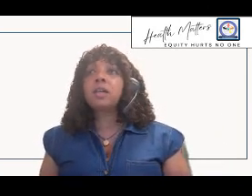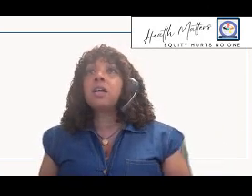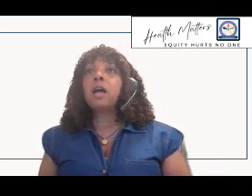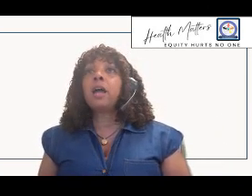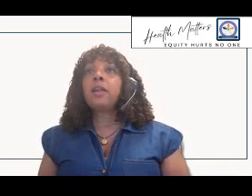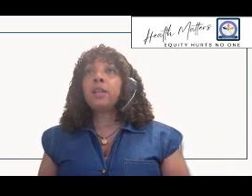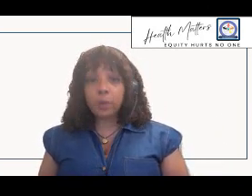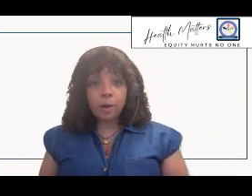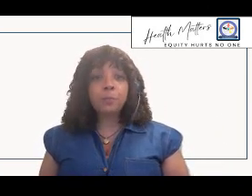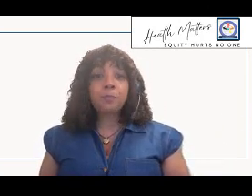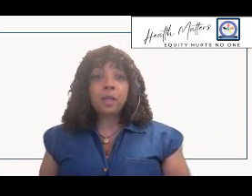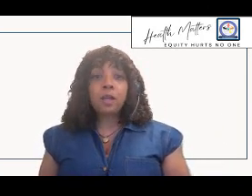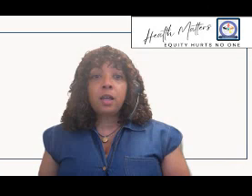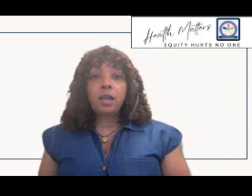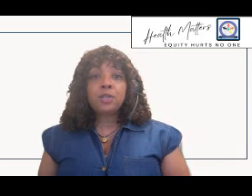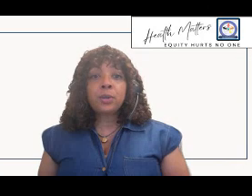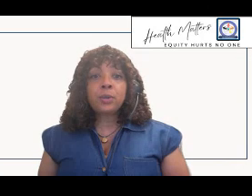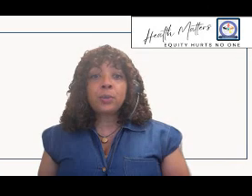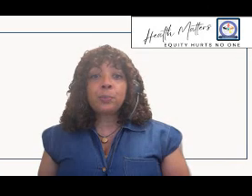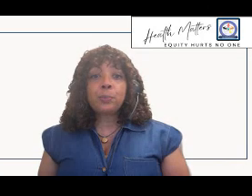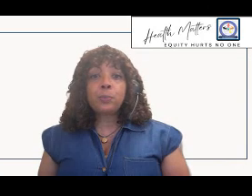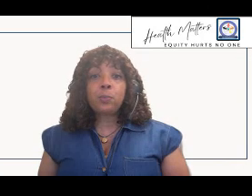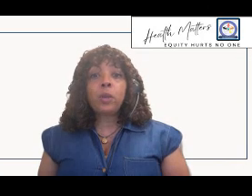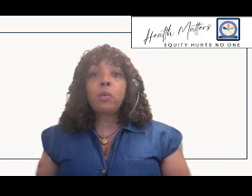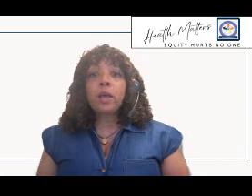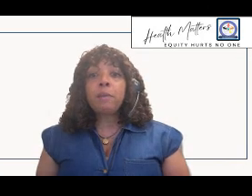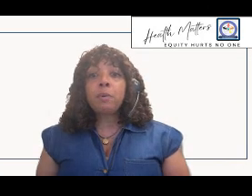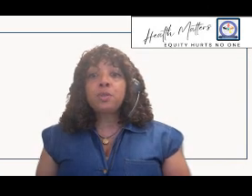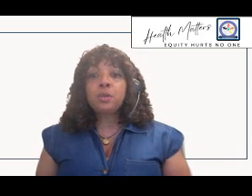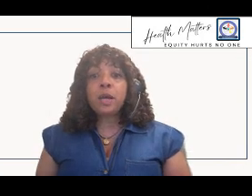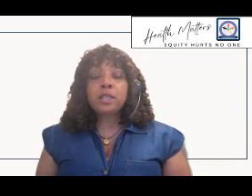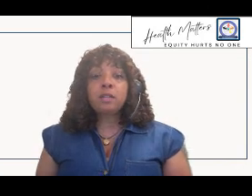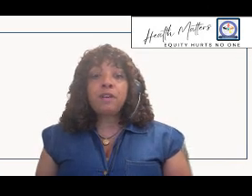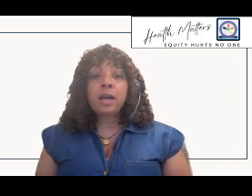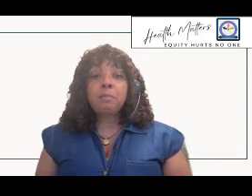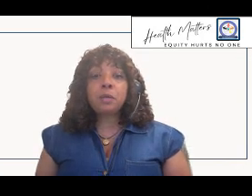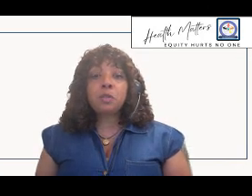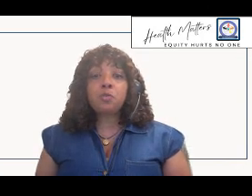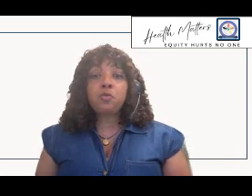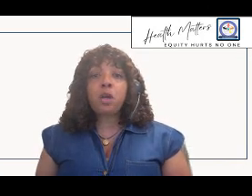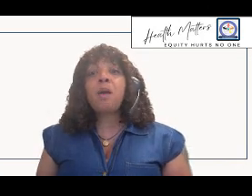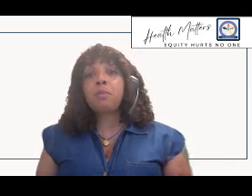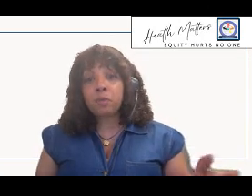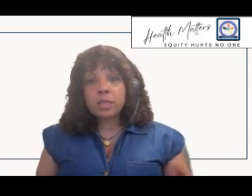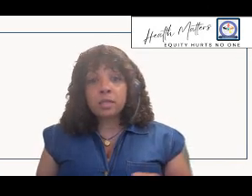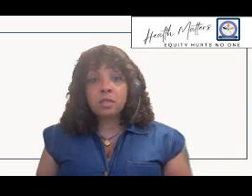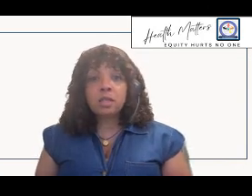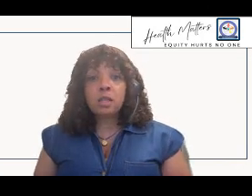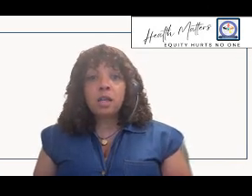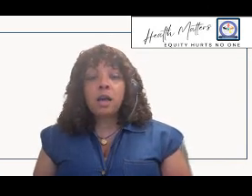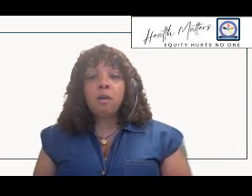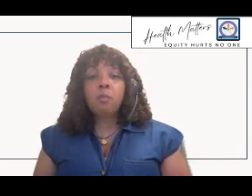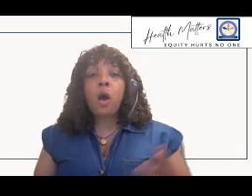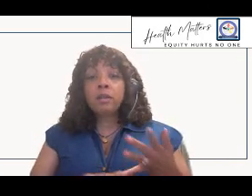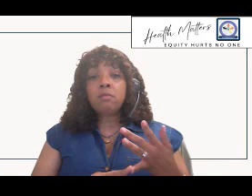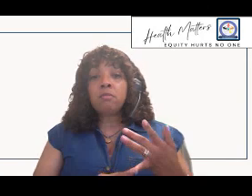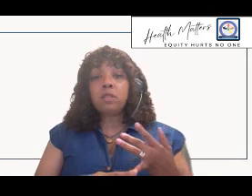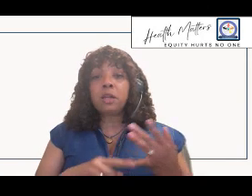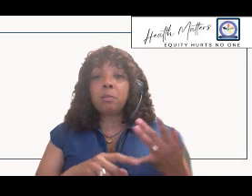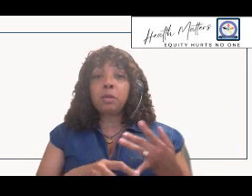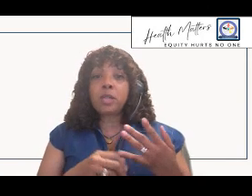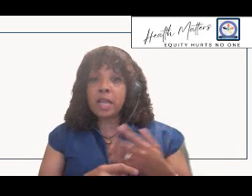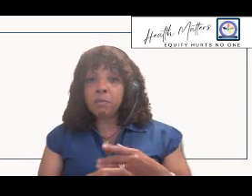activities? And there we are. And so we were able to identify bills for a couple of reasons.